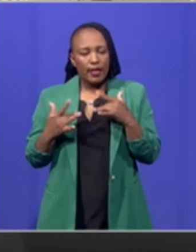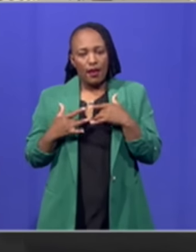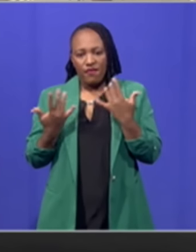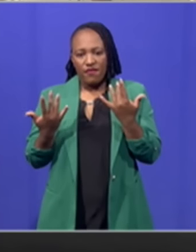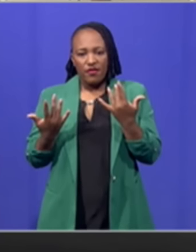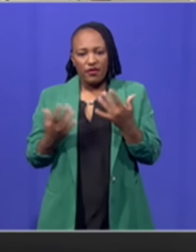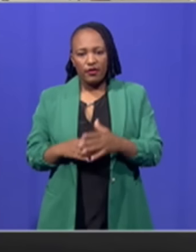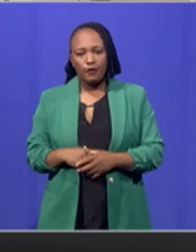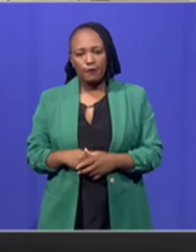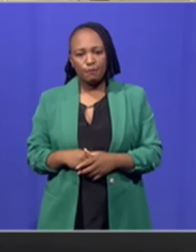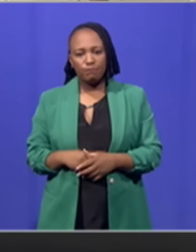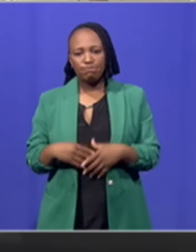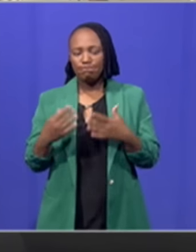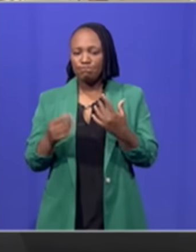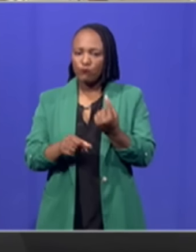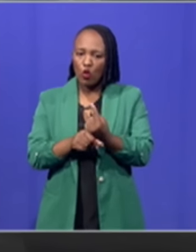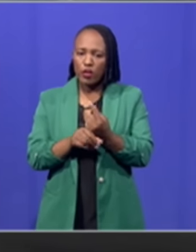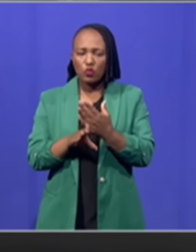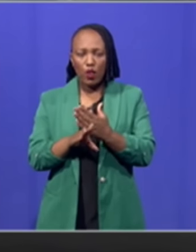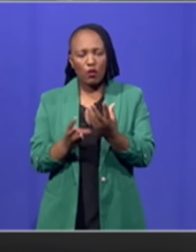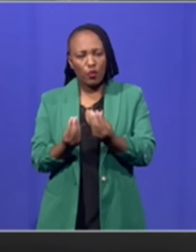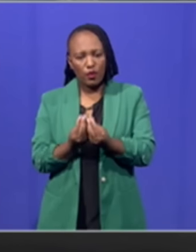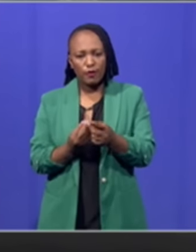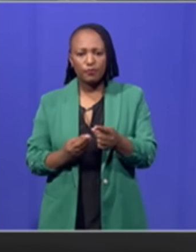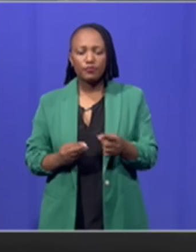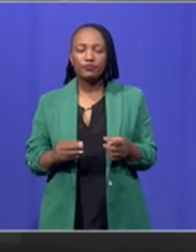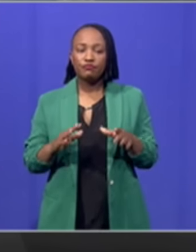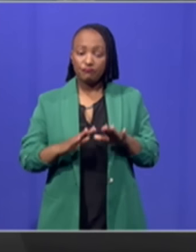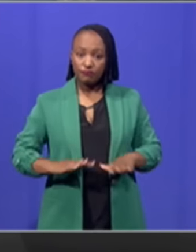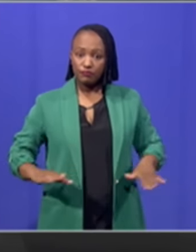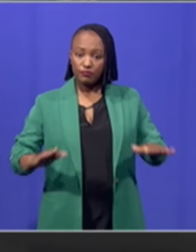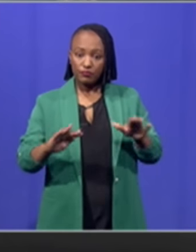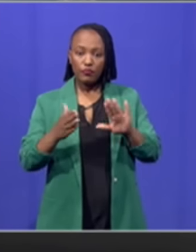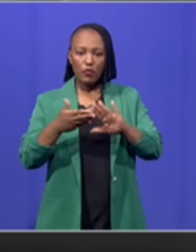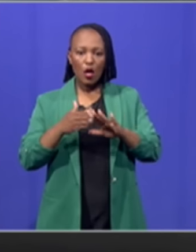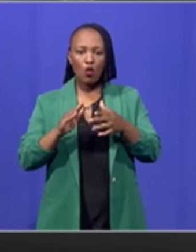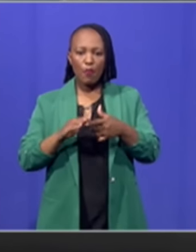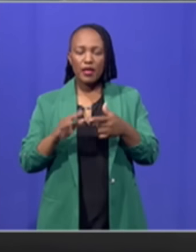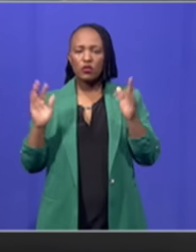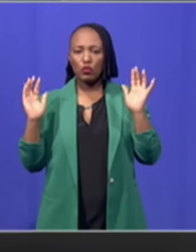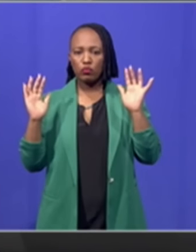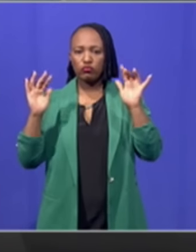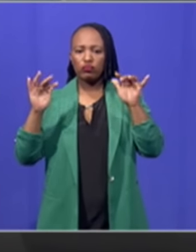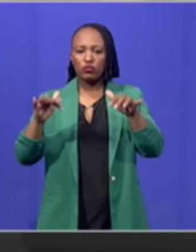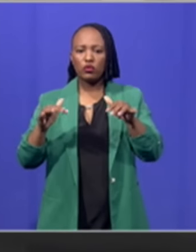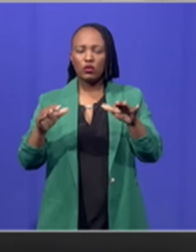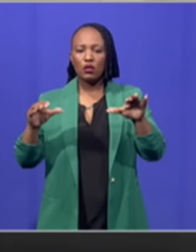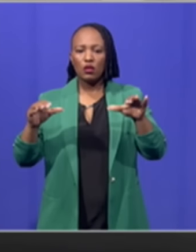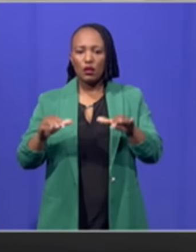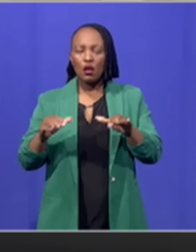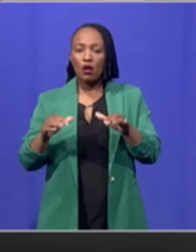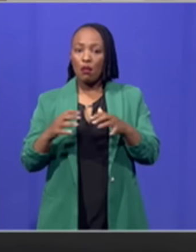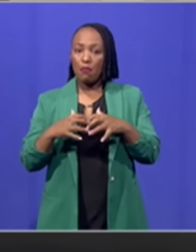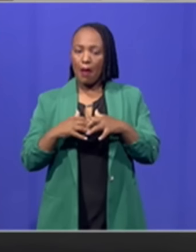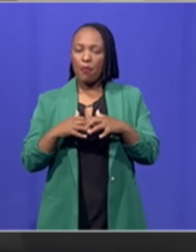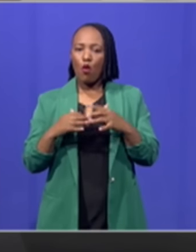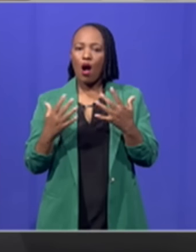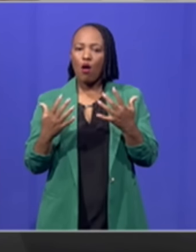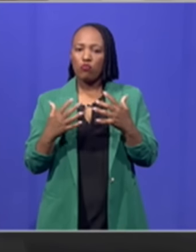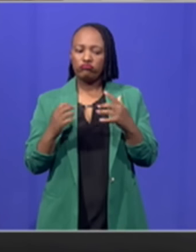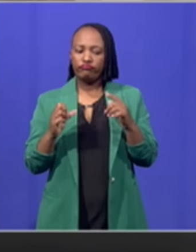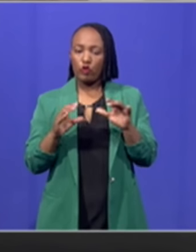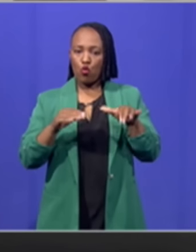I always to work with him every day. Baagisani kwa motseng selegae ba simolotse setlamo sa go ikatisa go